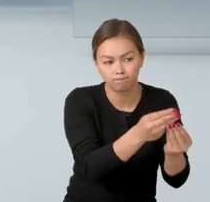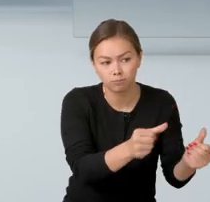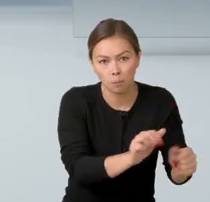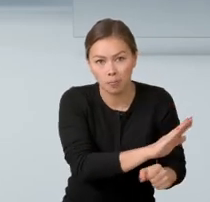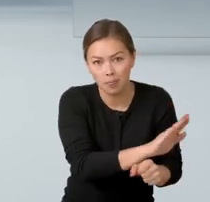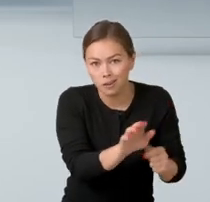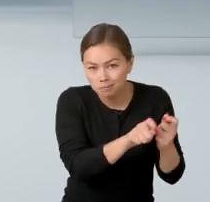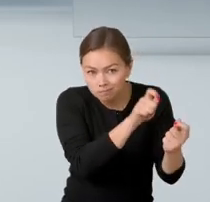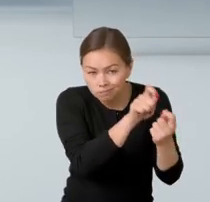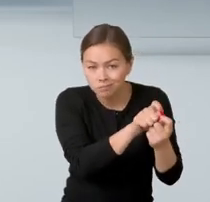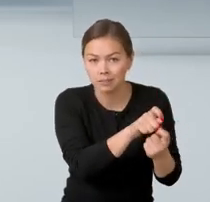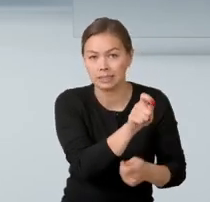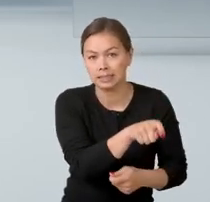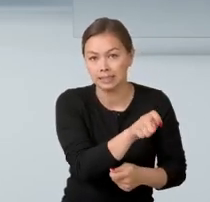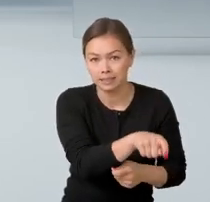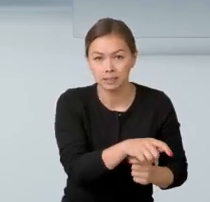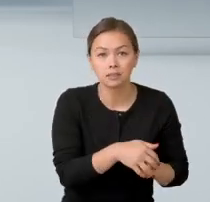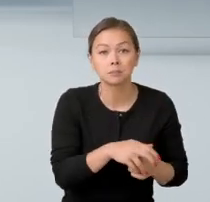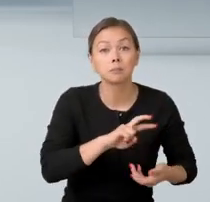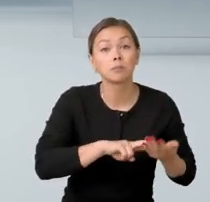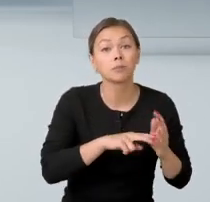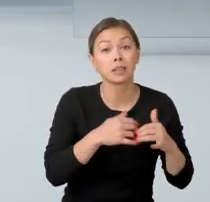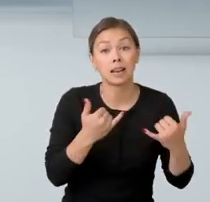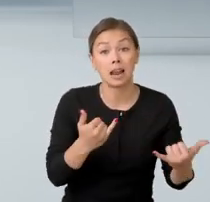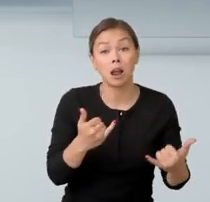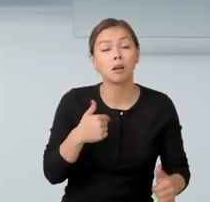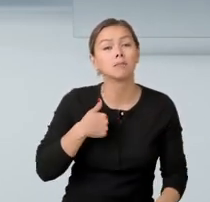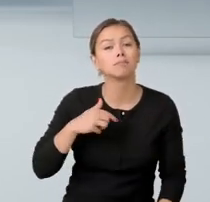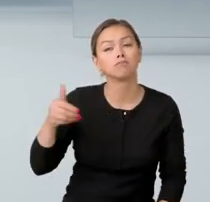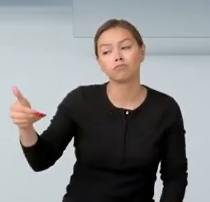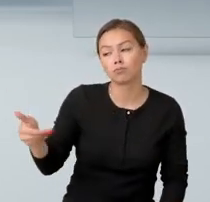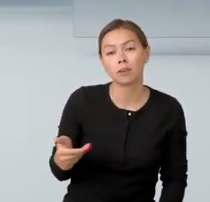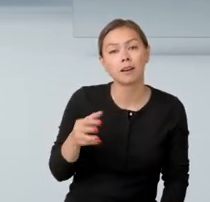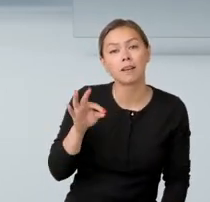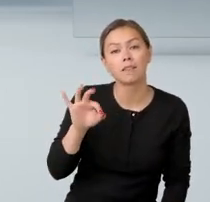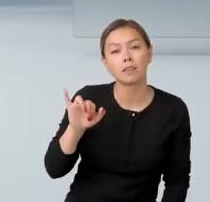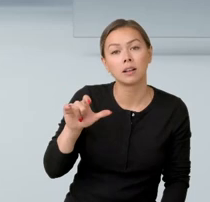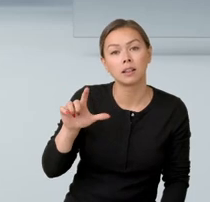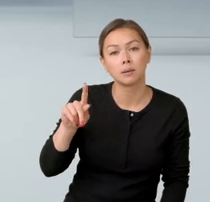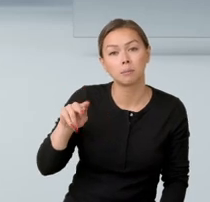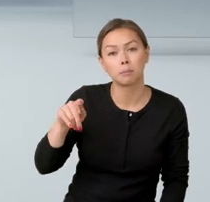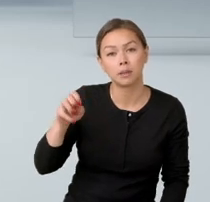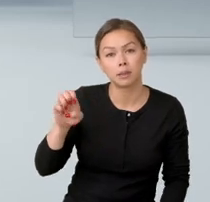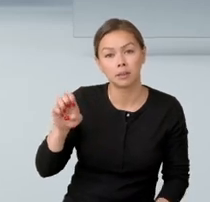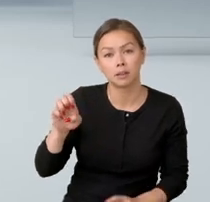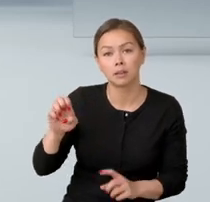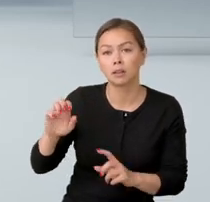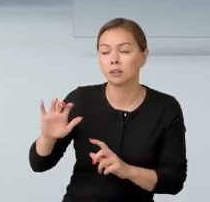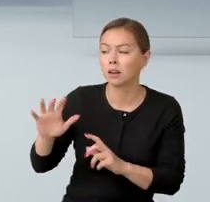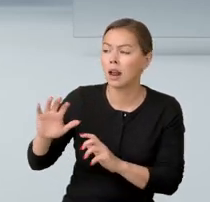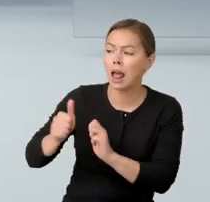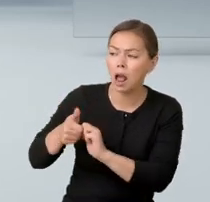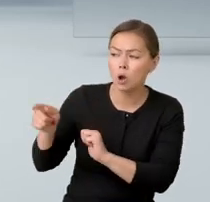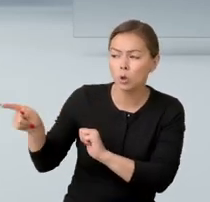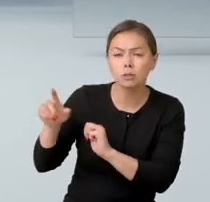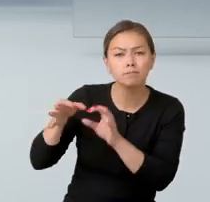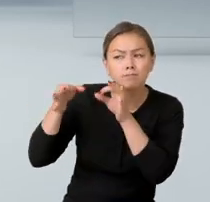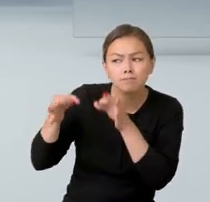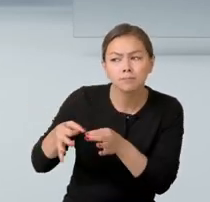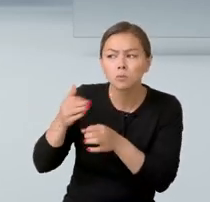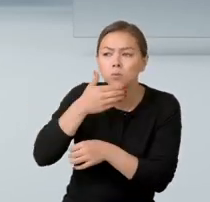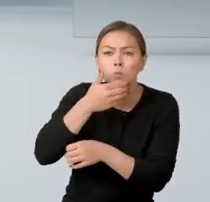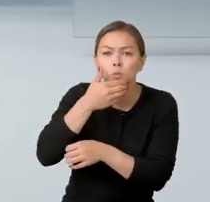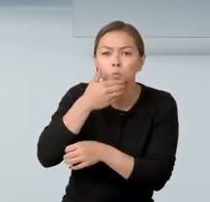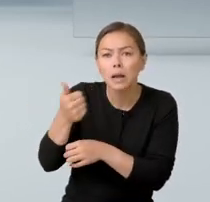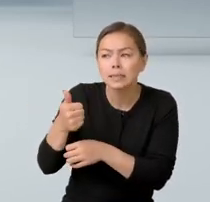specific need so I will invite Philip to share with us how we can select the building